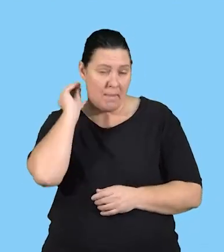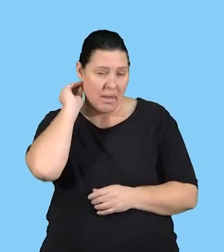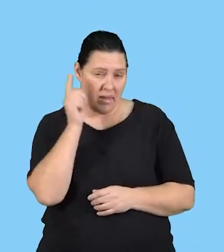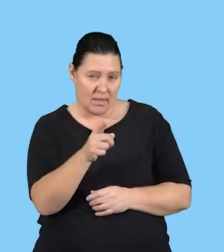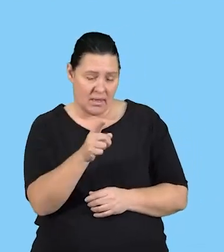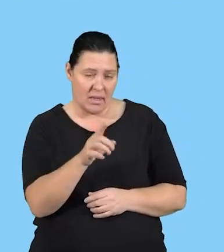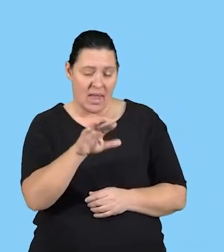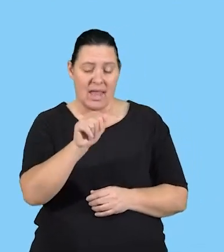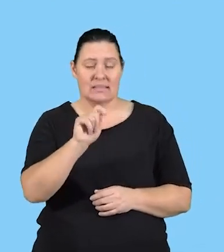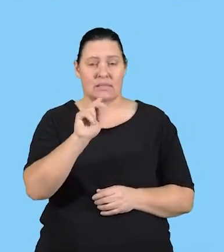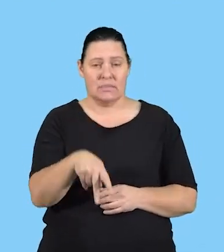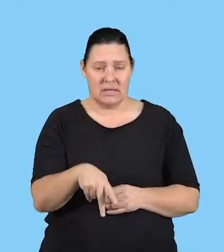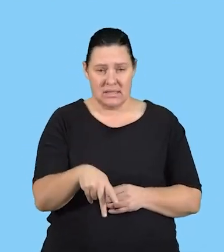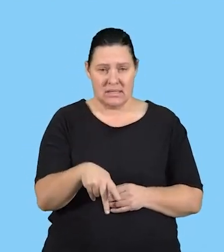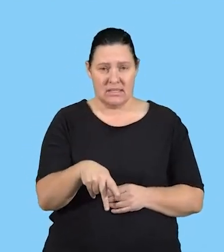with the ATPs for